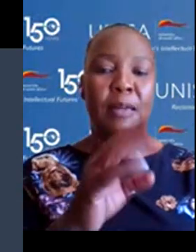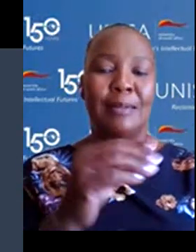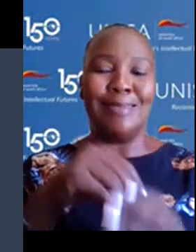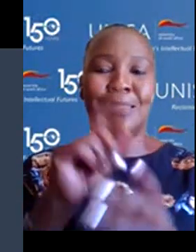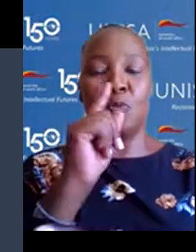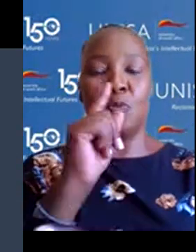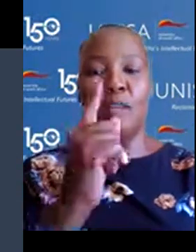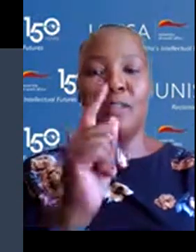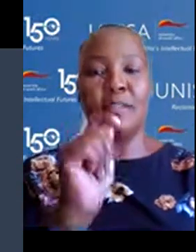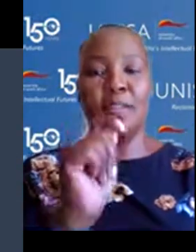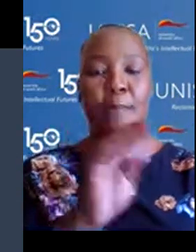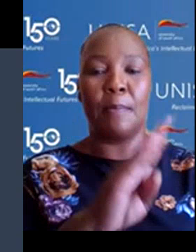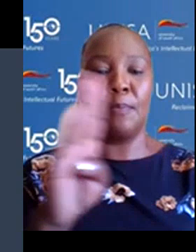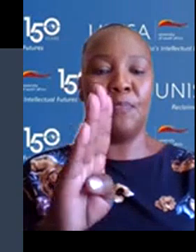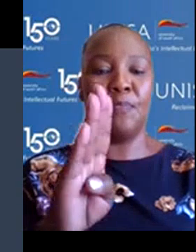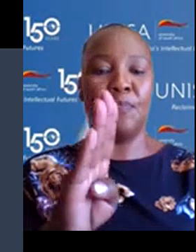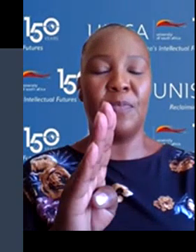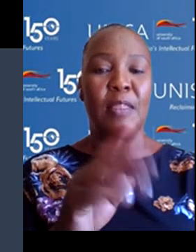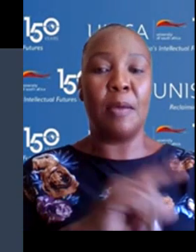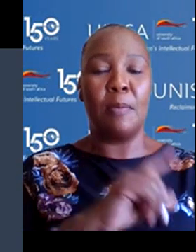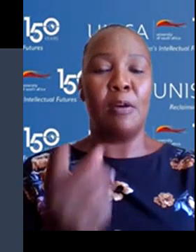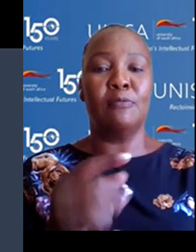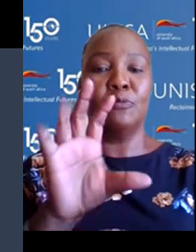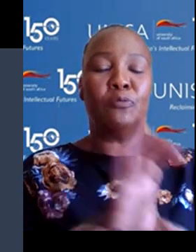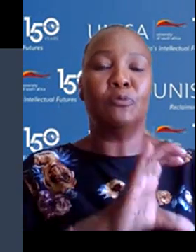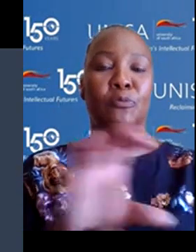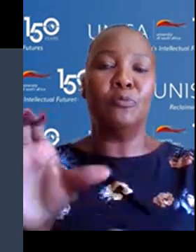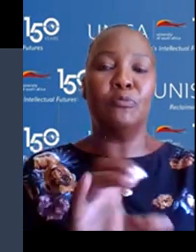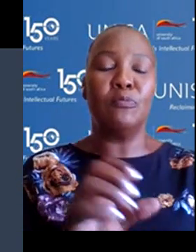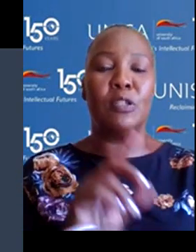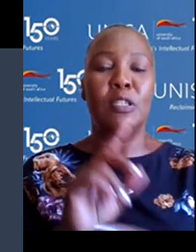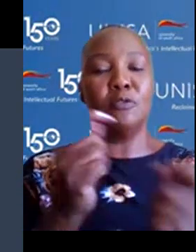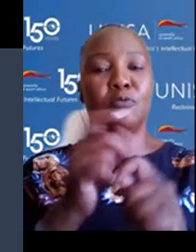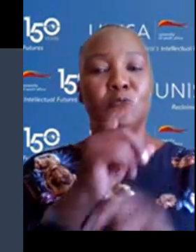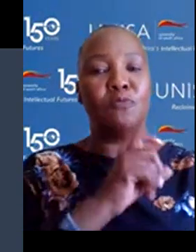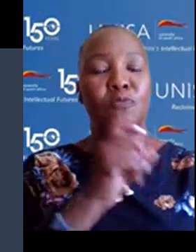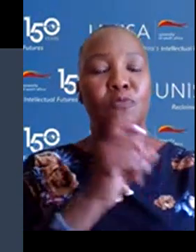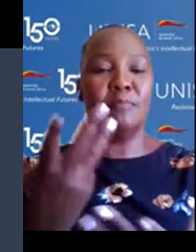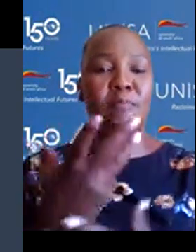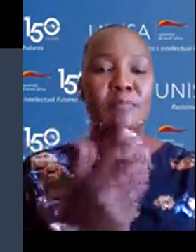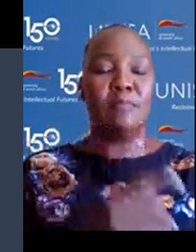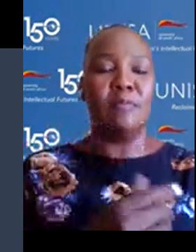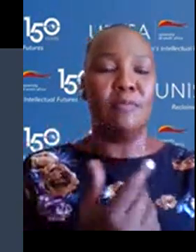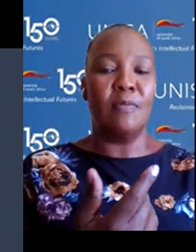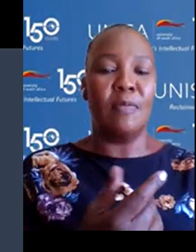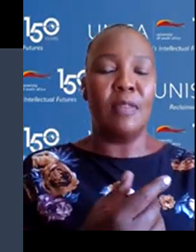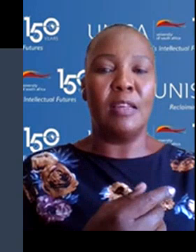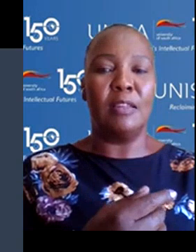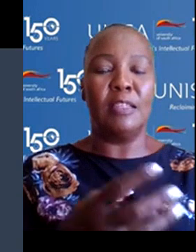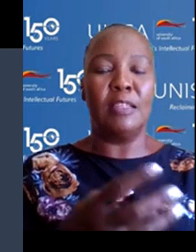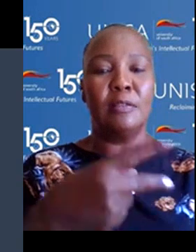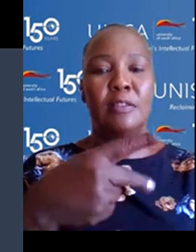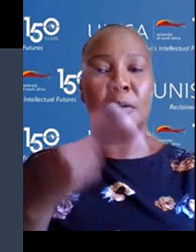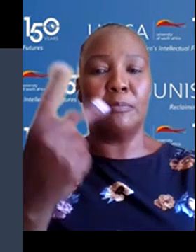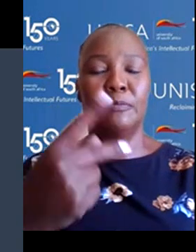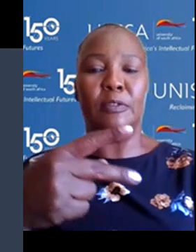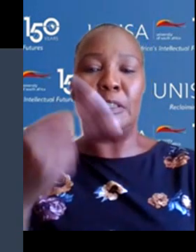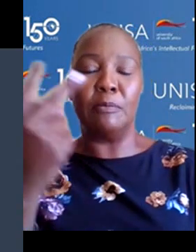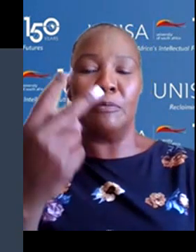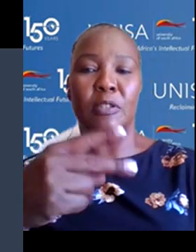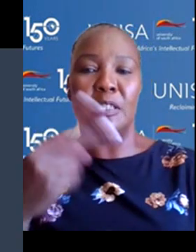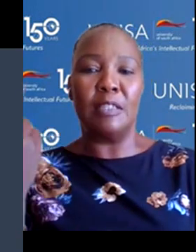power of 2 computers tend to use, in other words, 2, 4, 8, and it just doubles every time. So when it gets to